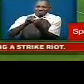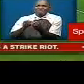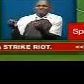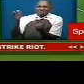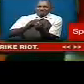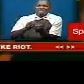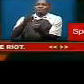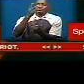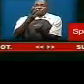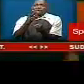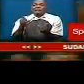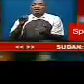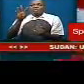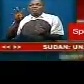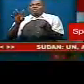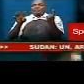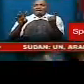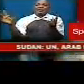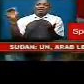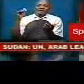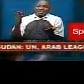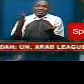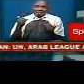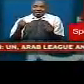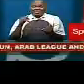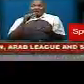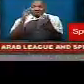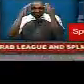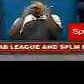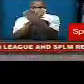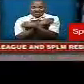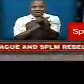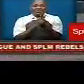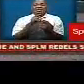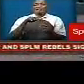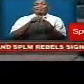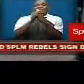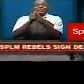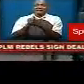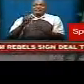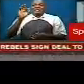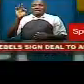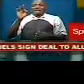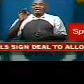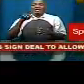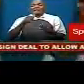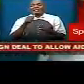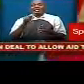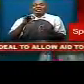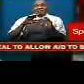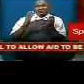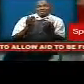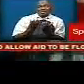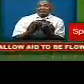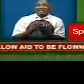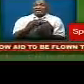2 more goals in the second half to end the game 4-1. They are now on top of Group B table with 9 points, 5 ahead